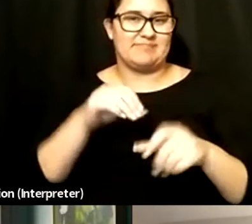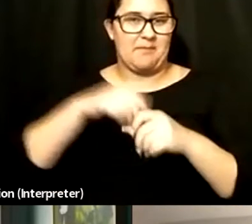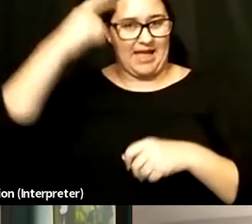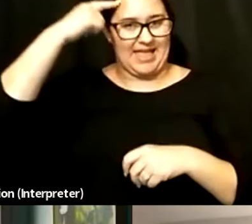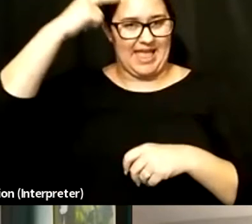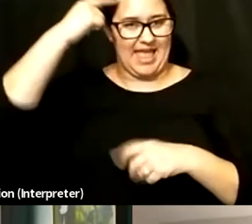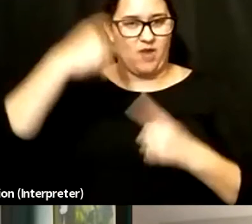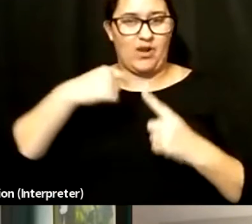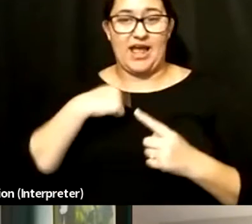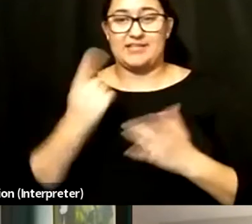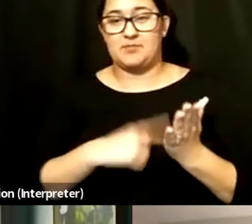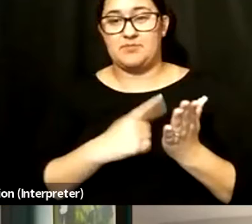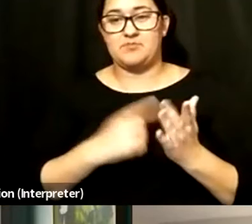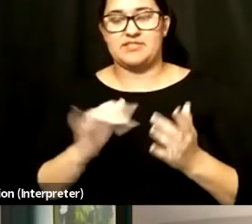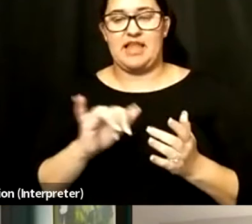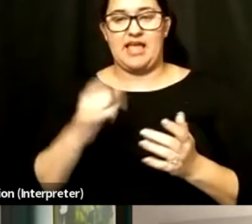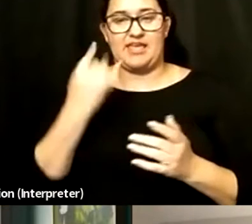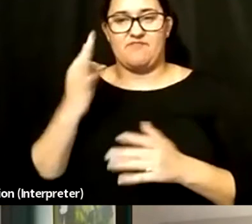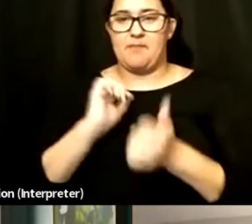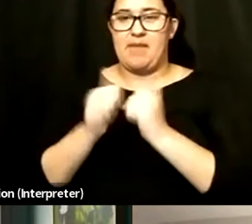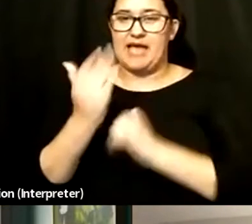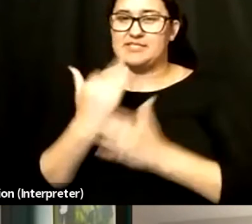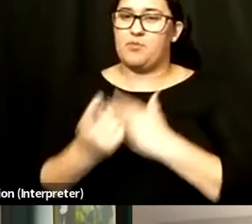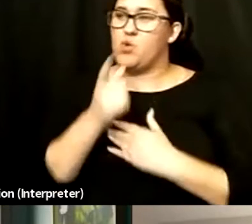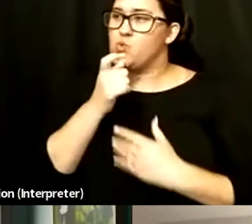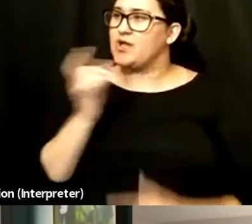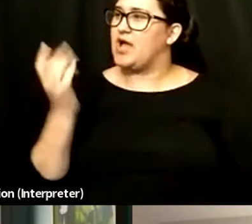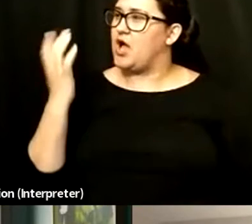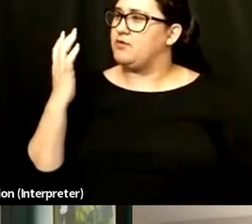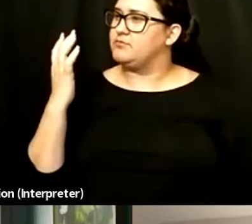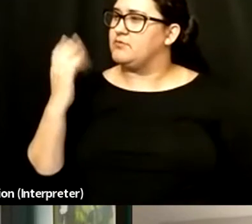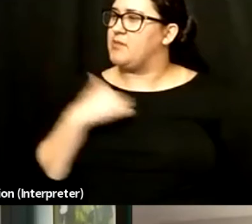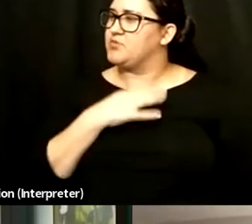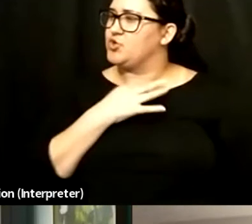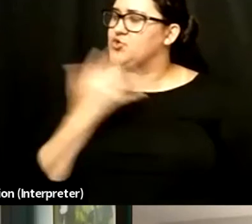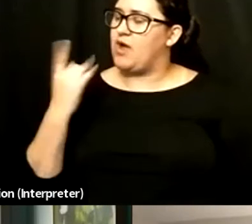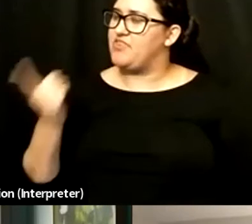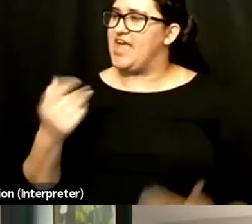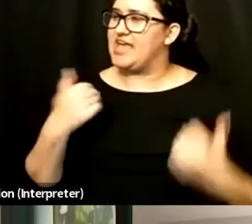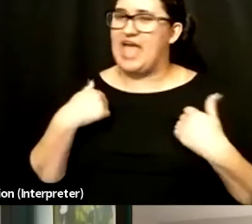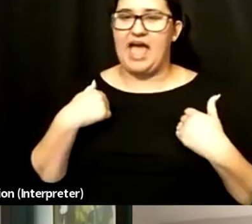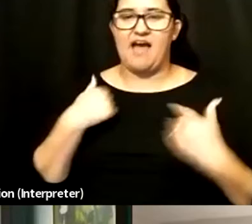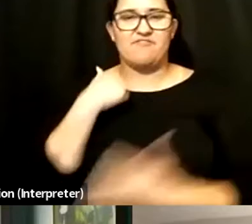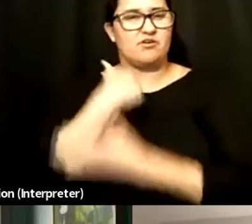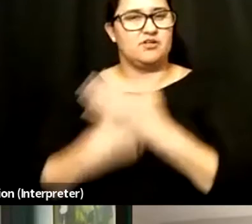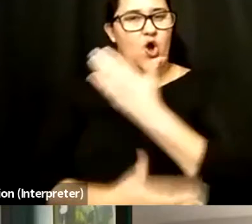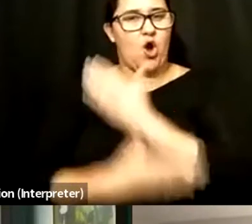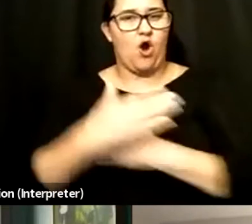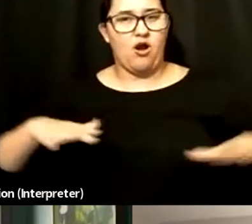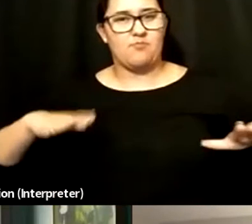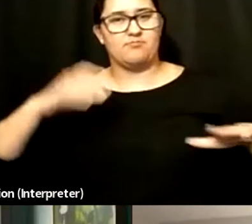like, you know, pass by somebody, I'm like, oh, I wonder why they have or why they have armrests on there, blah